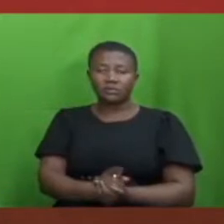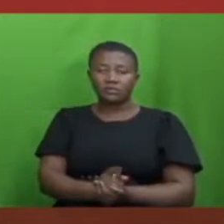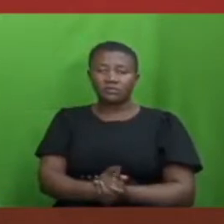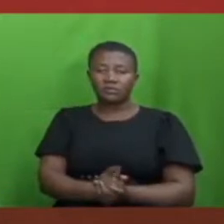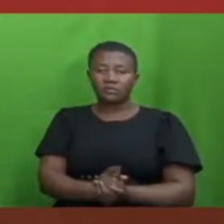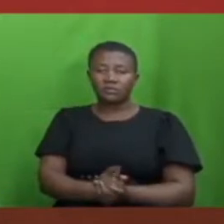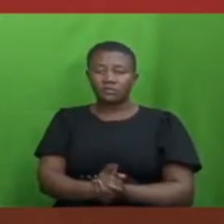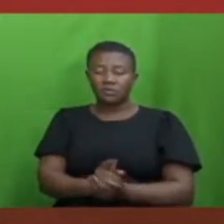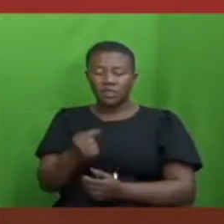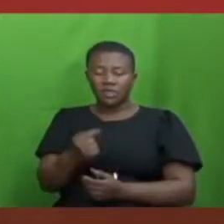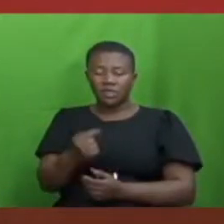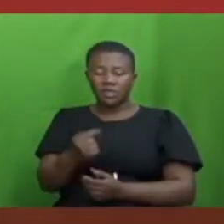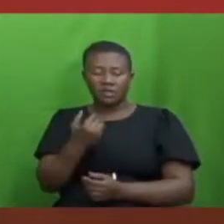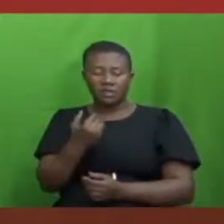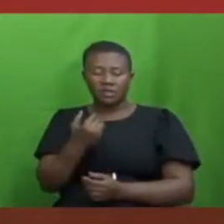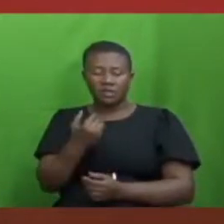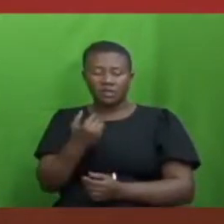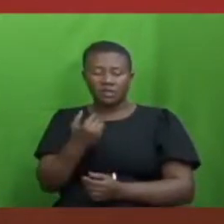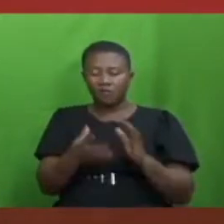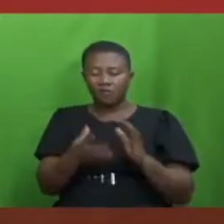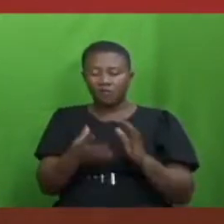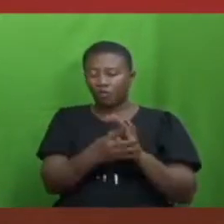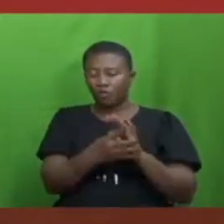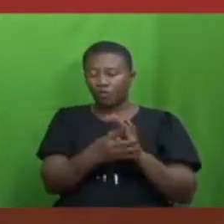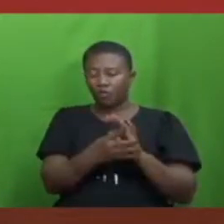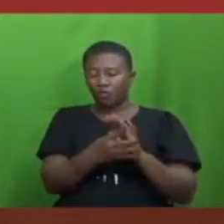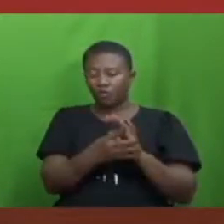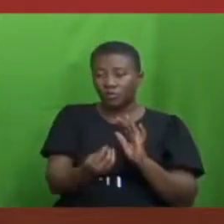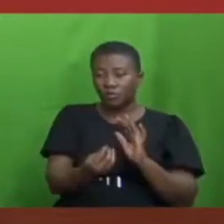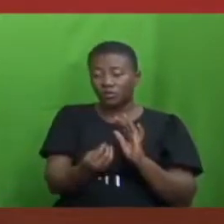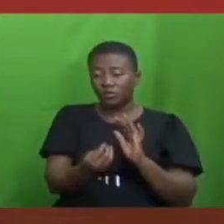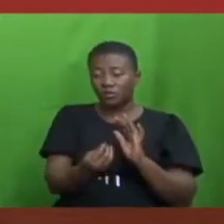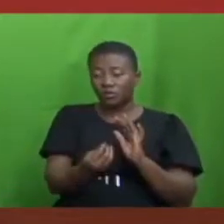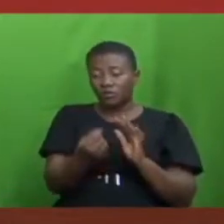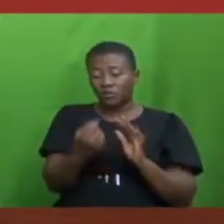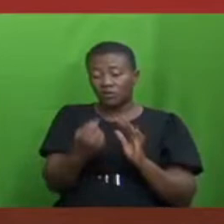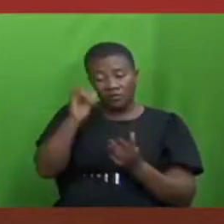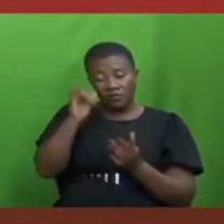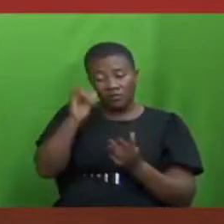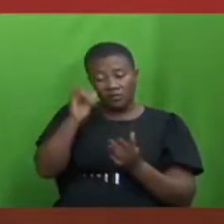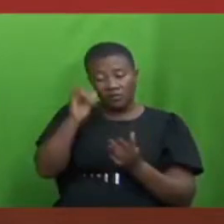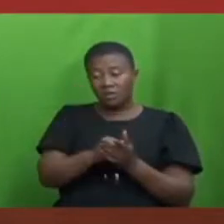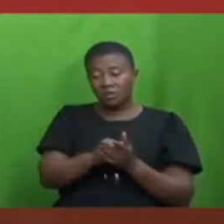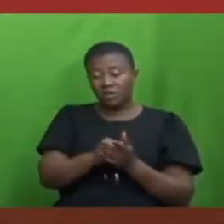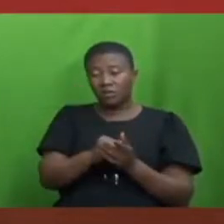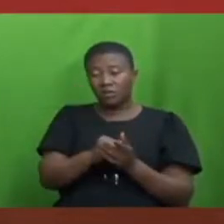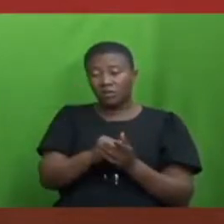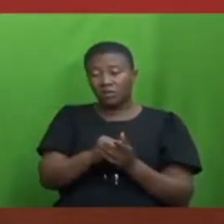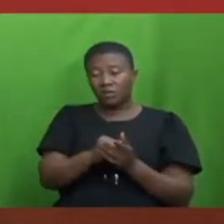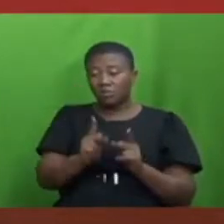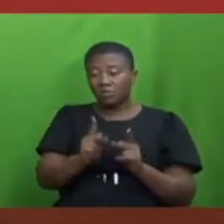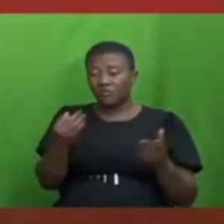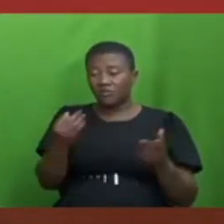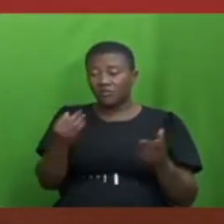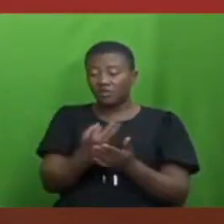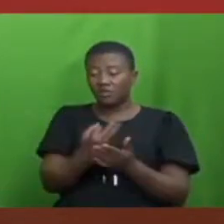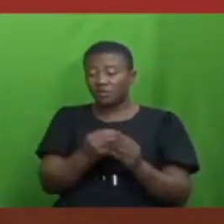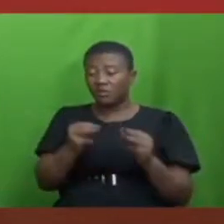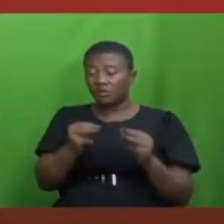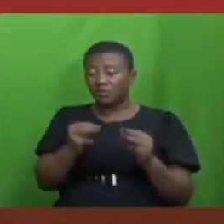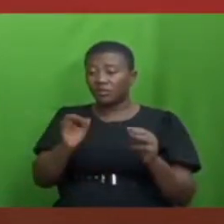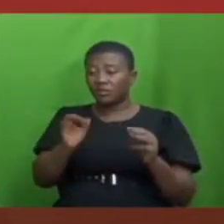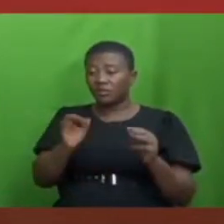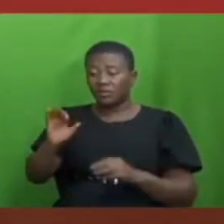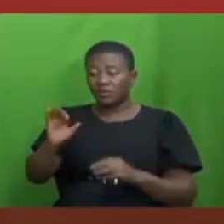I have a copy of the Public Financial Management Act 2016, Act